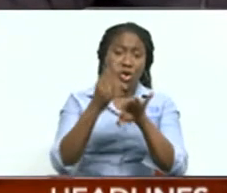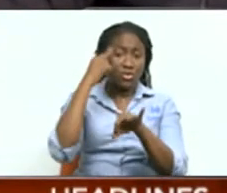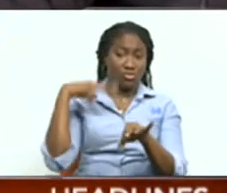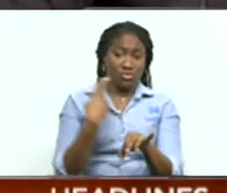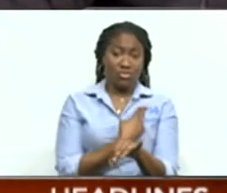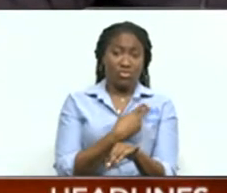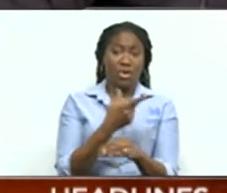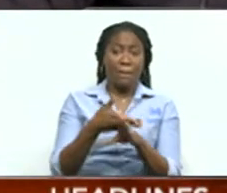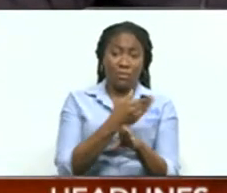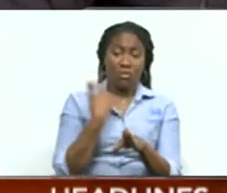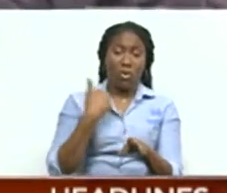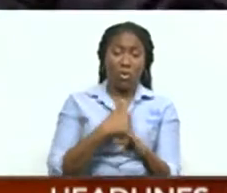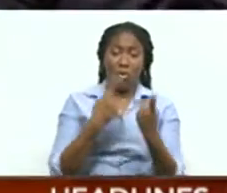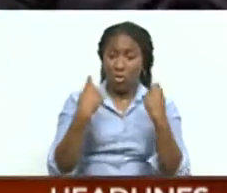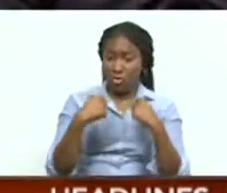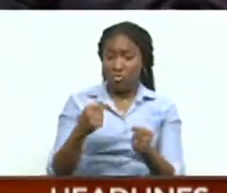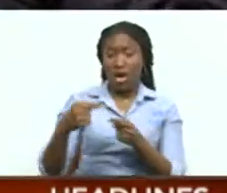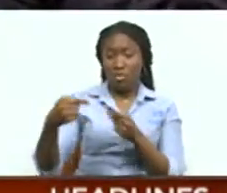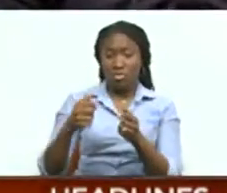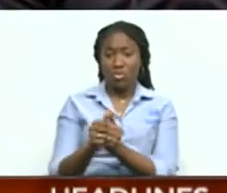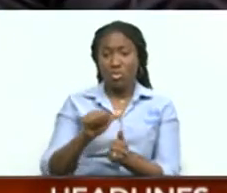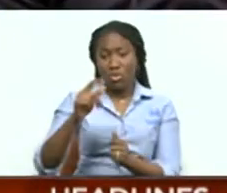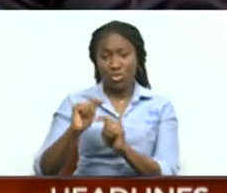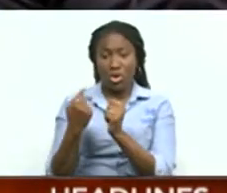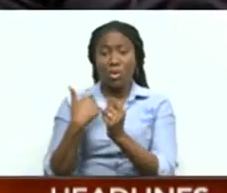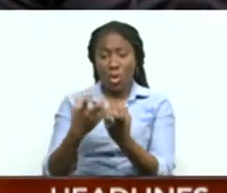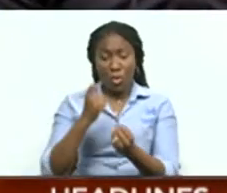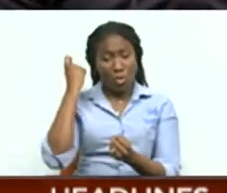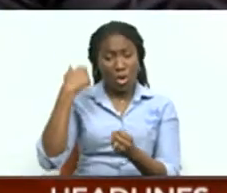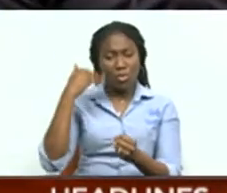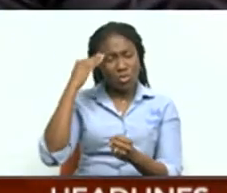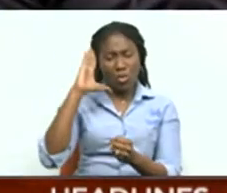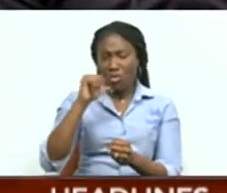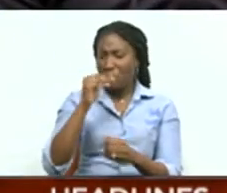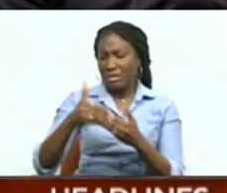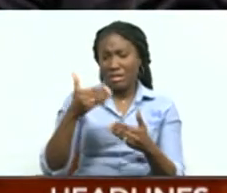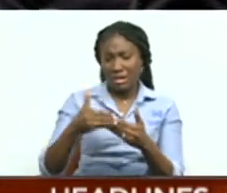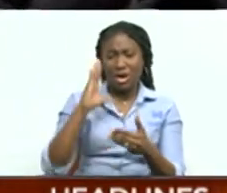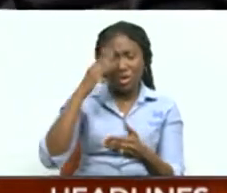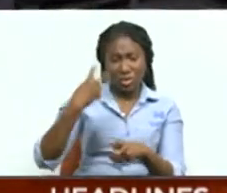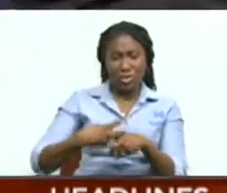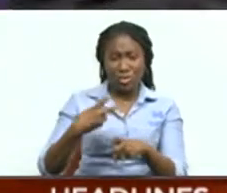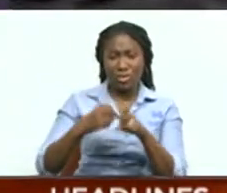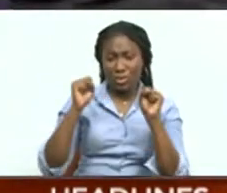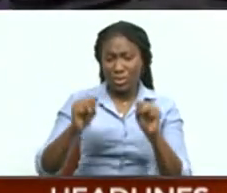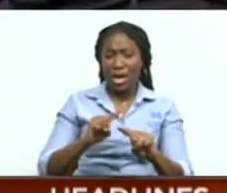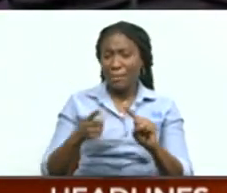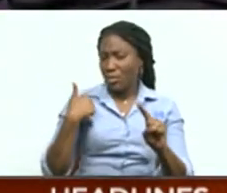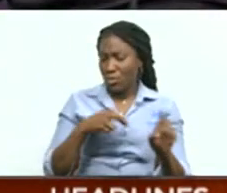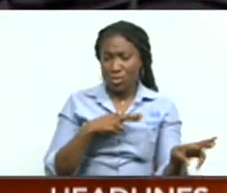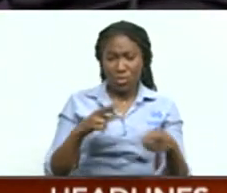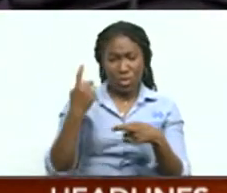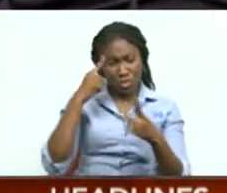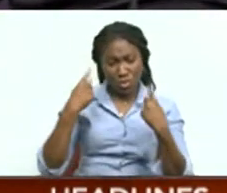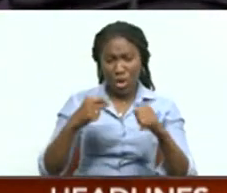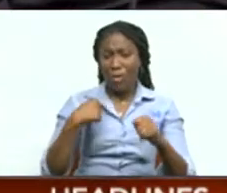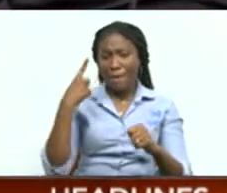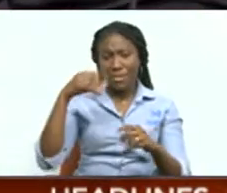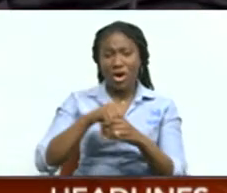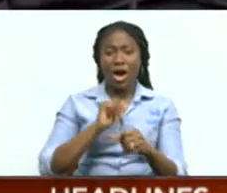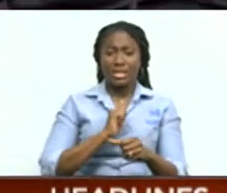foremost before we look towards the opponent. And we want to win. We know it's not going to be an easy game. It's going to be challenging, but we're up to the task and we believe in ourselves.